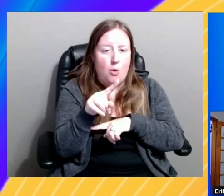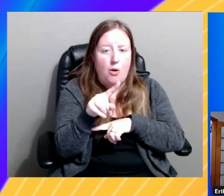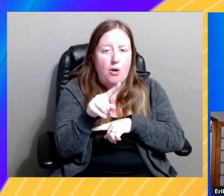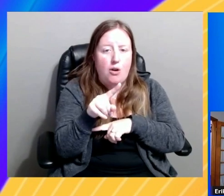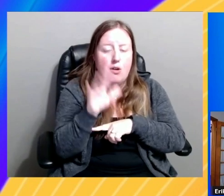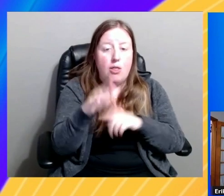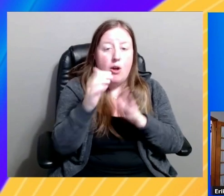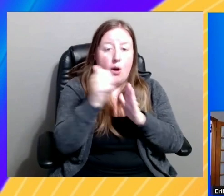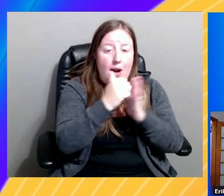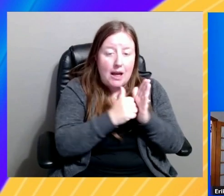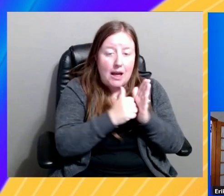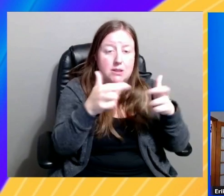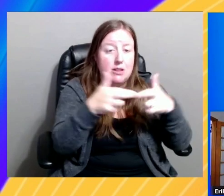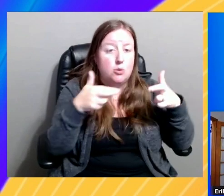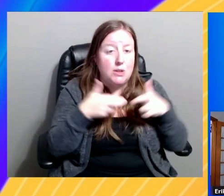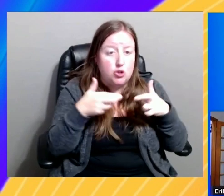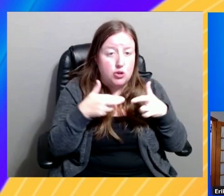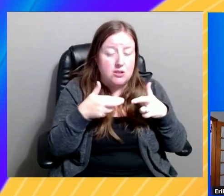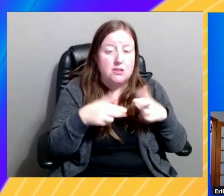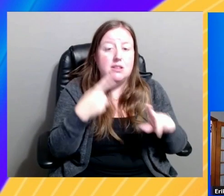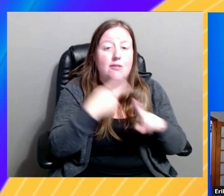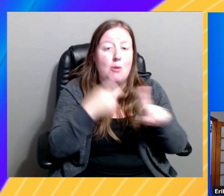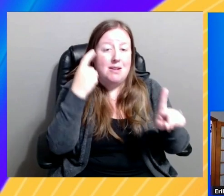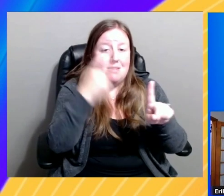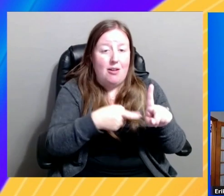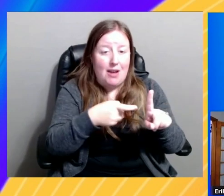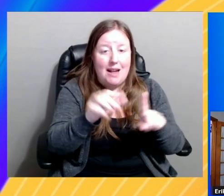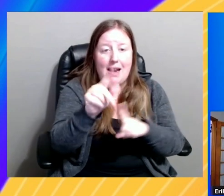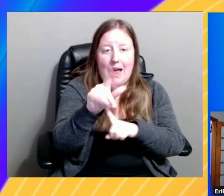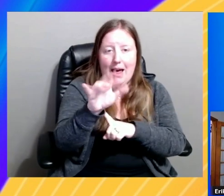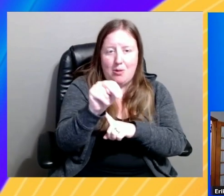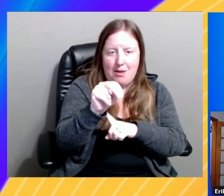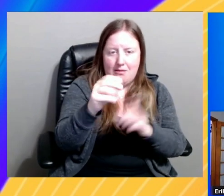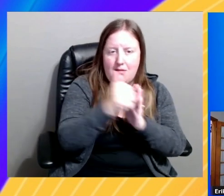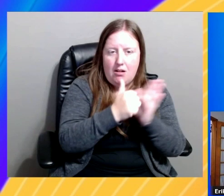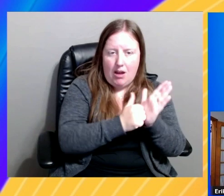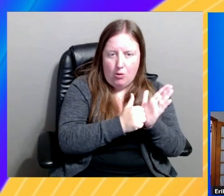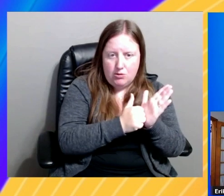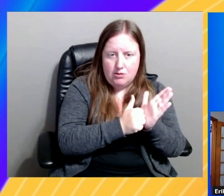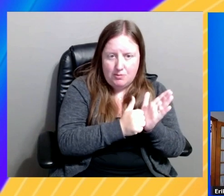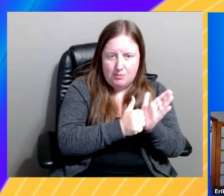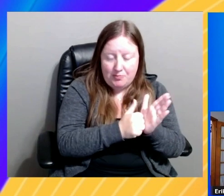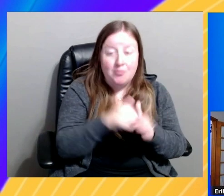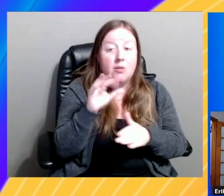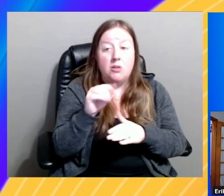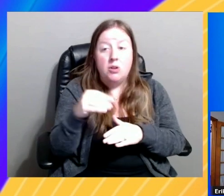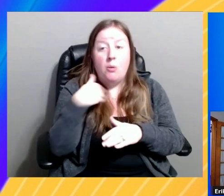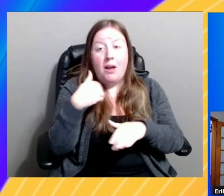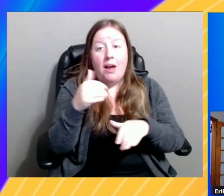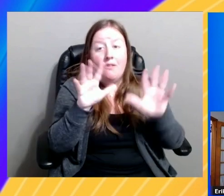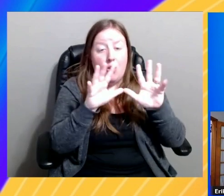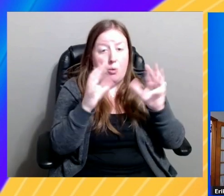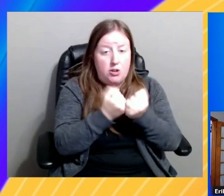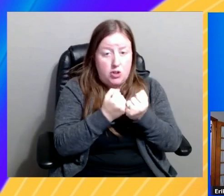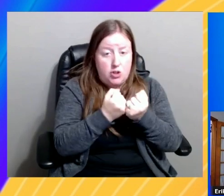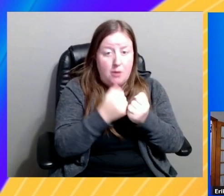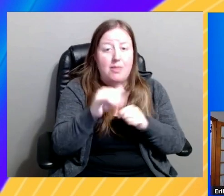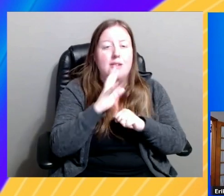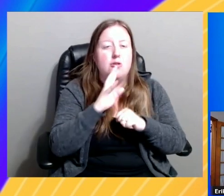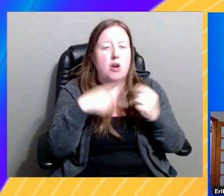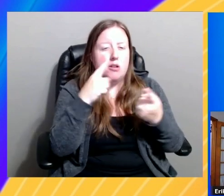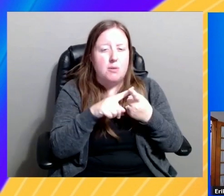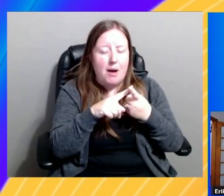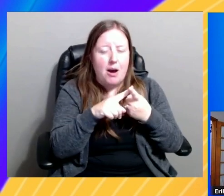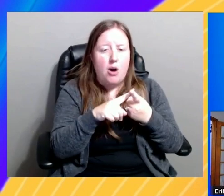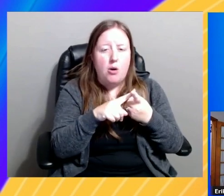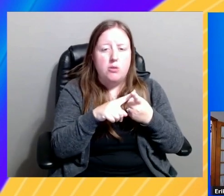regions from a delegated administration account instead. So we do have a workshop that talks about how you can go ahead and